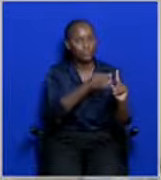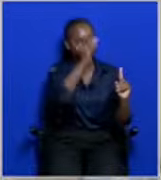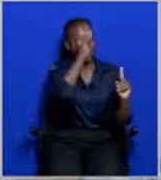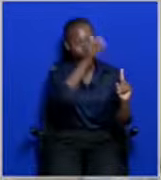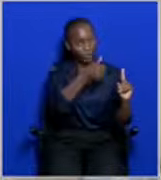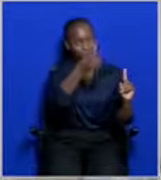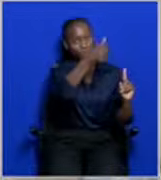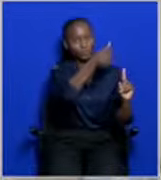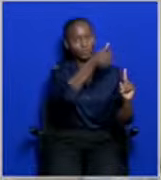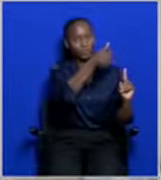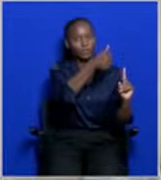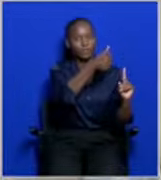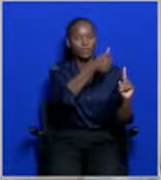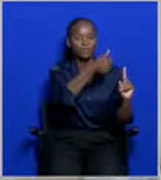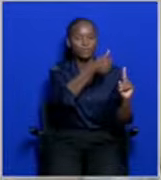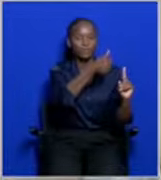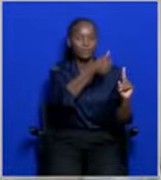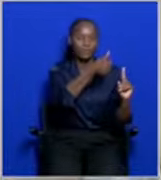brevity.